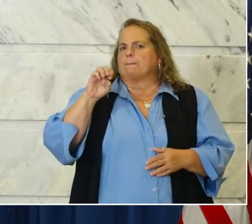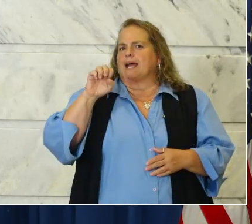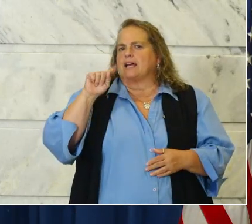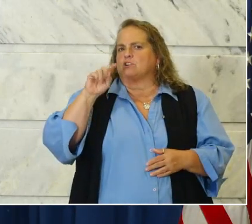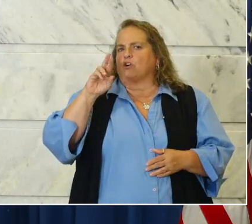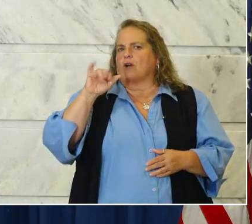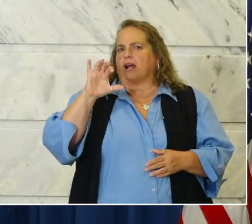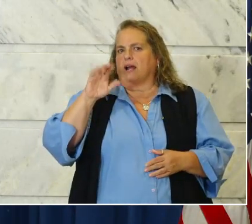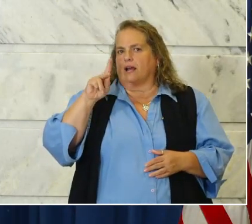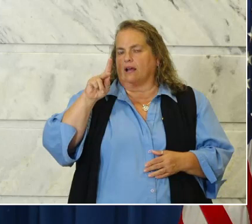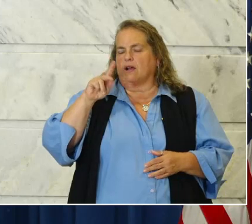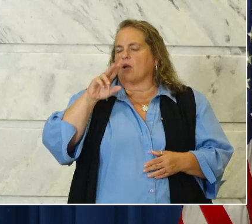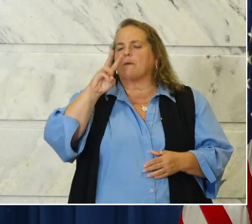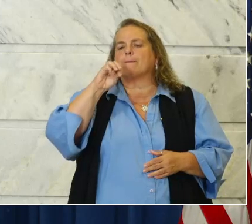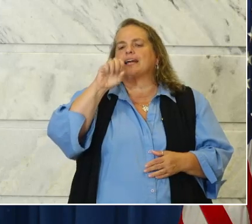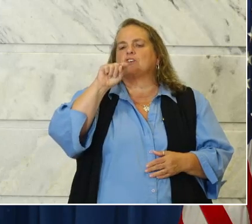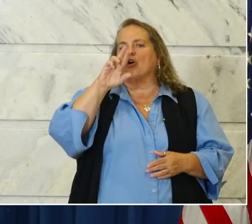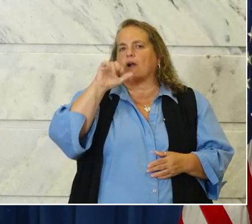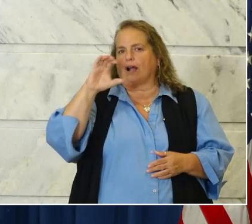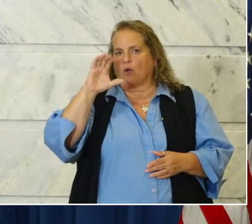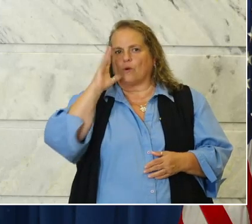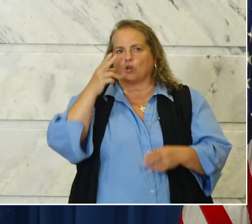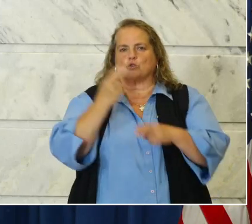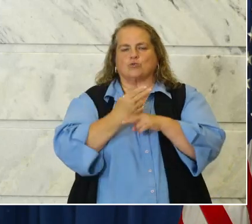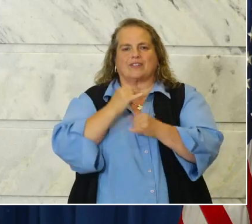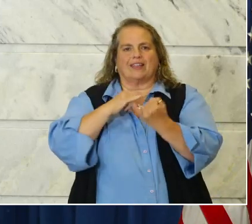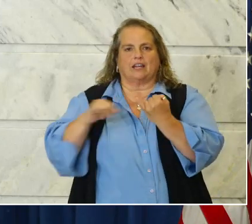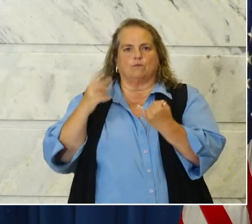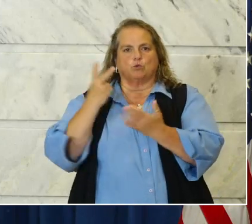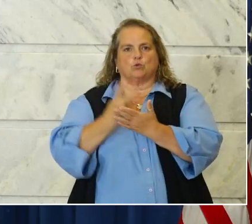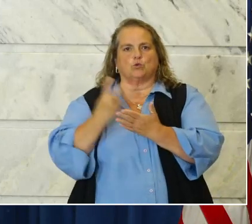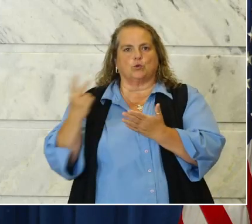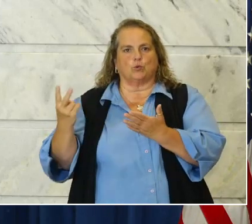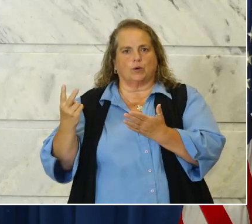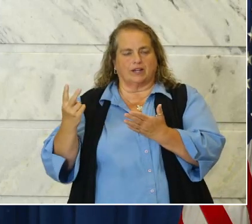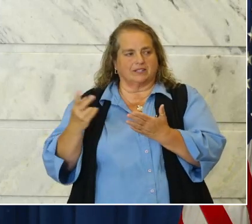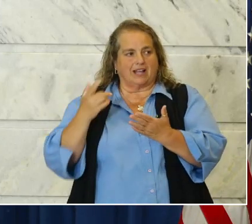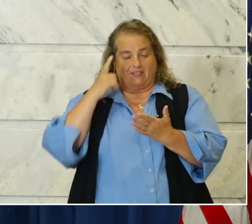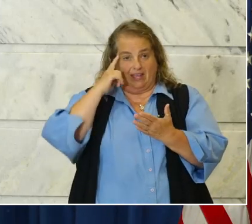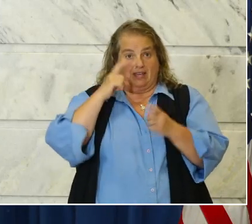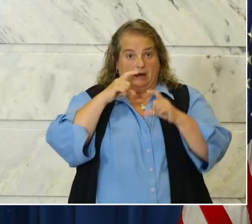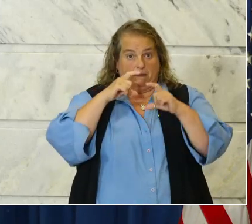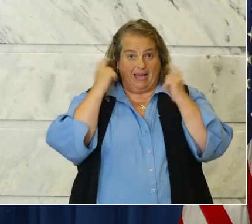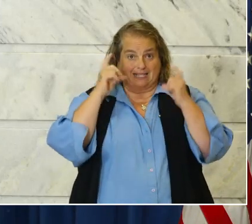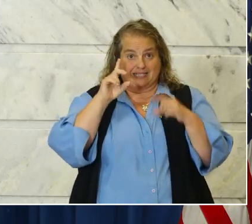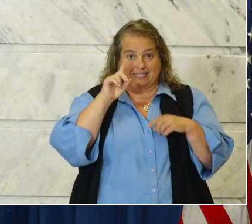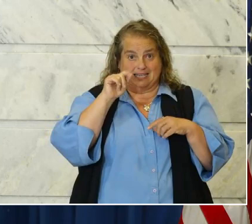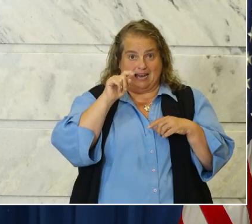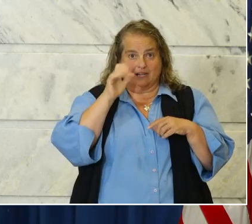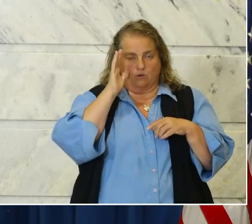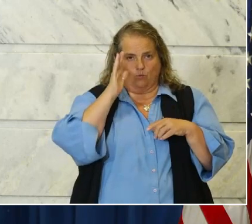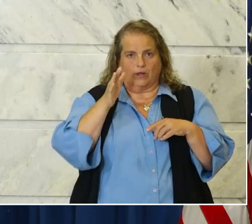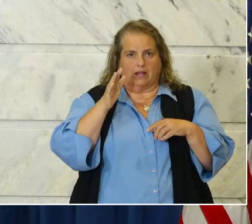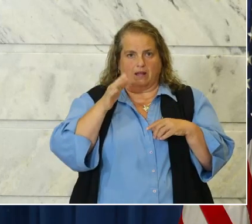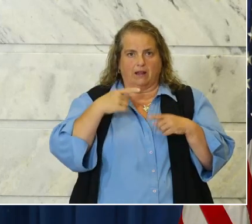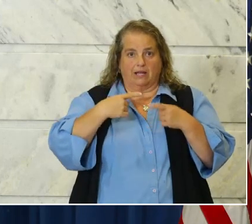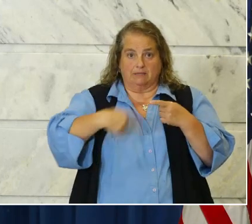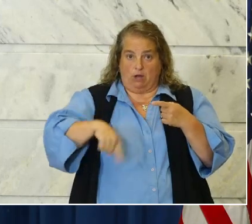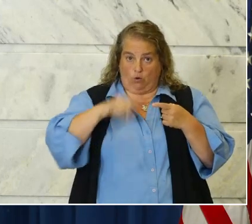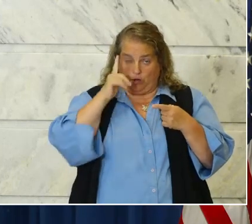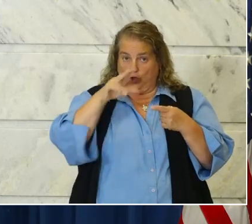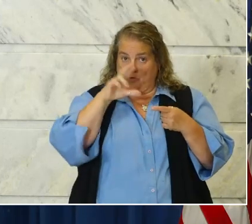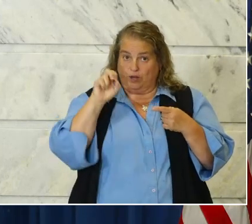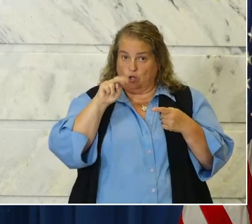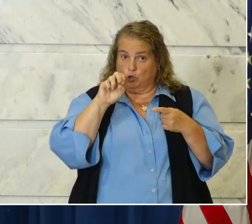Using at the end of the 2 weeks, and also it's like right after the mask mandate, I believe, has expired, and you talked about renewing that too.